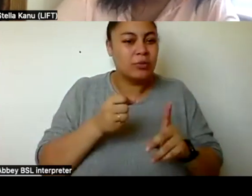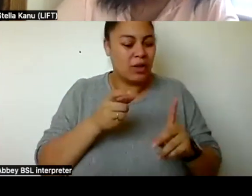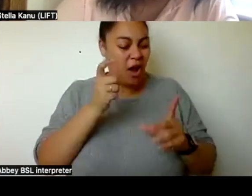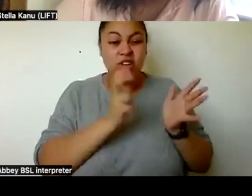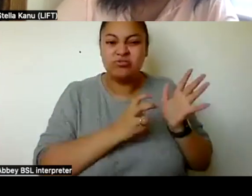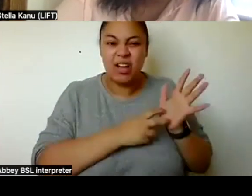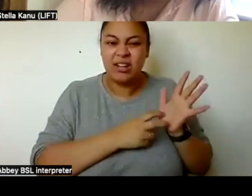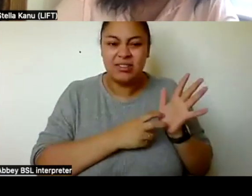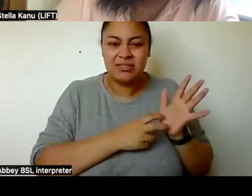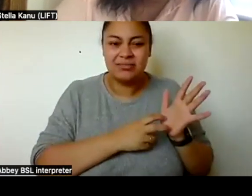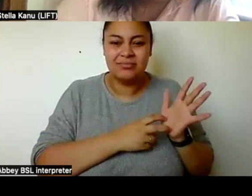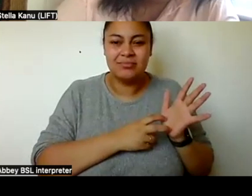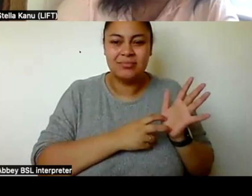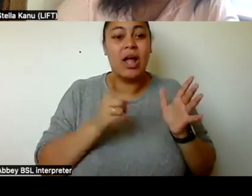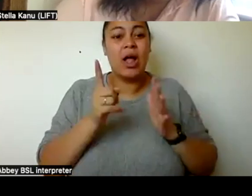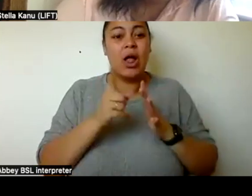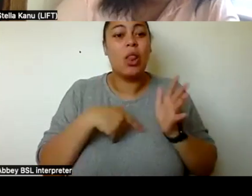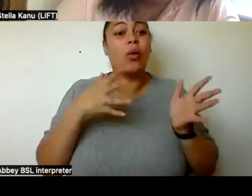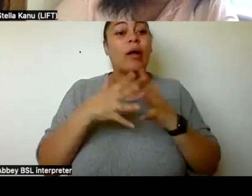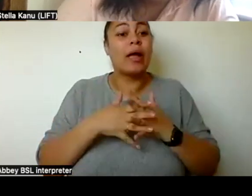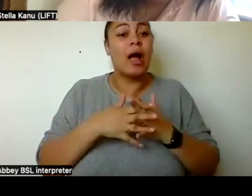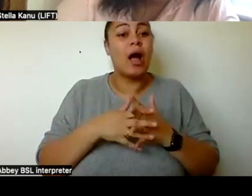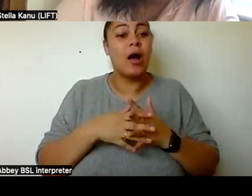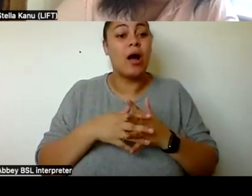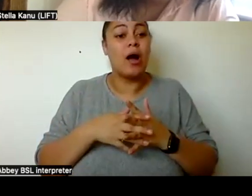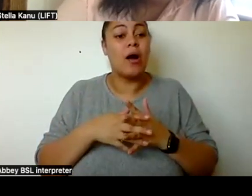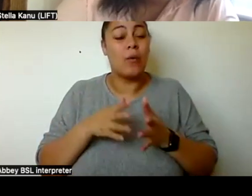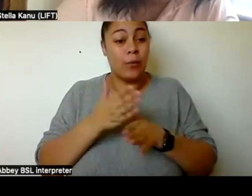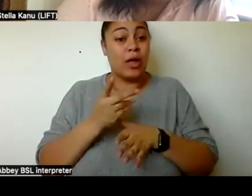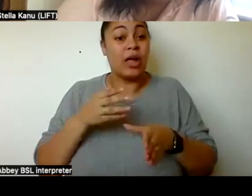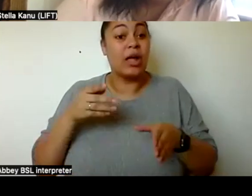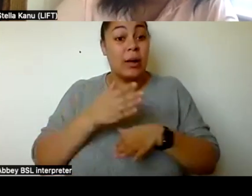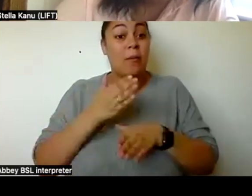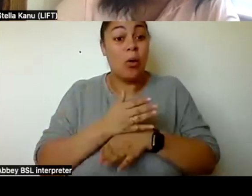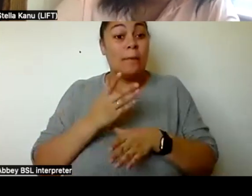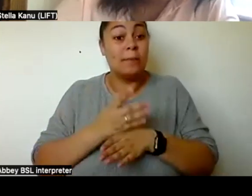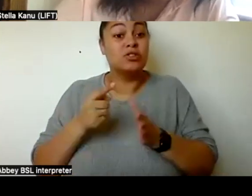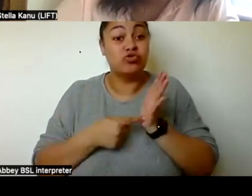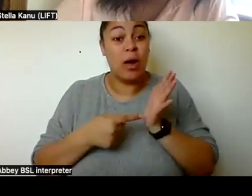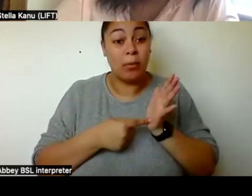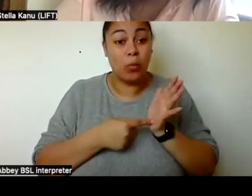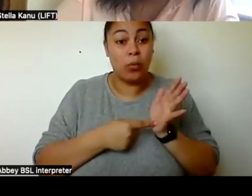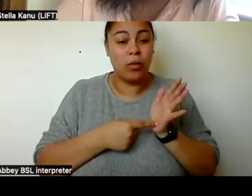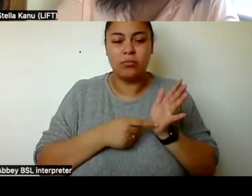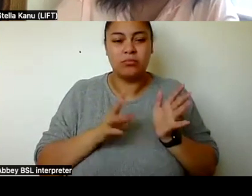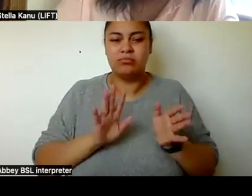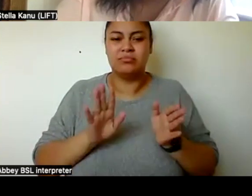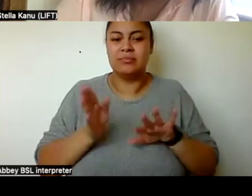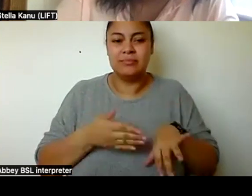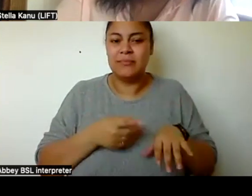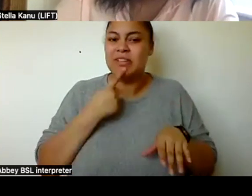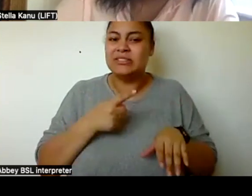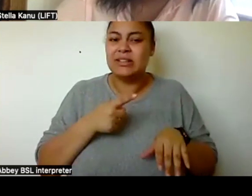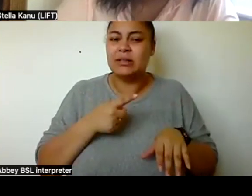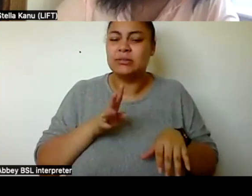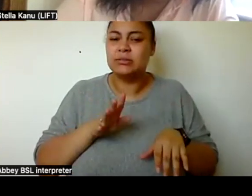lawyer who often works in employment tribunals. And in fact, she said the opposite. She said everybody that